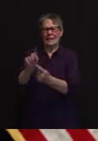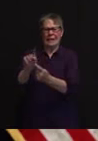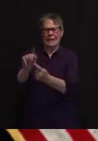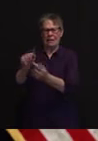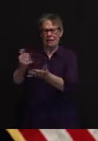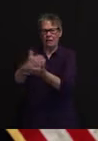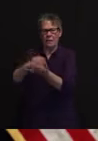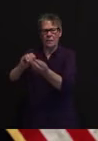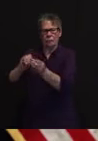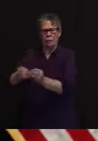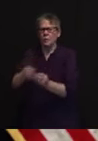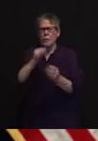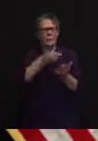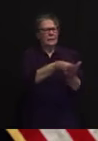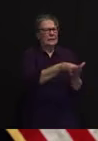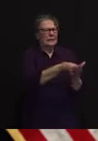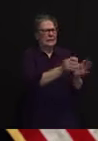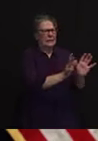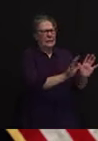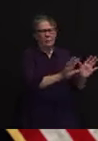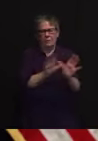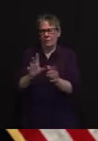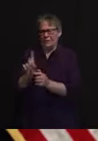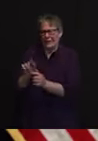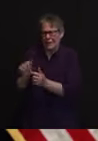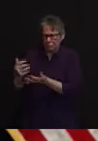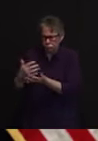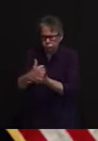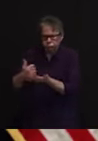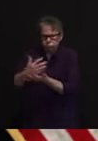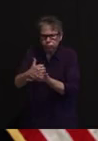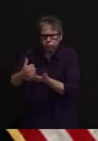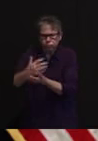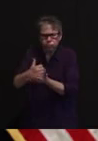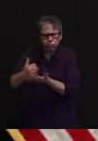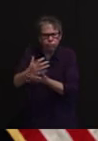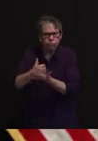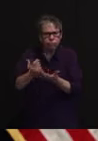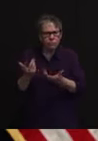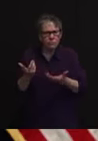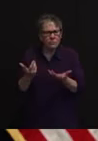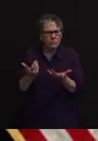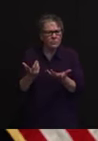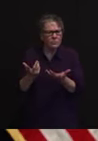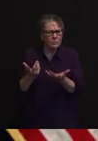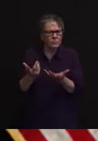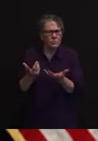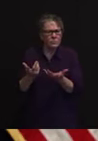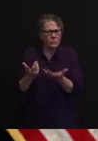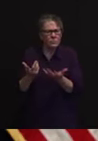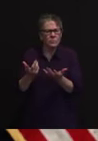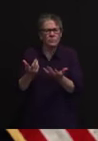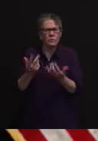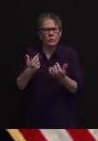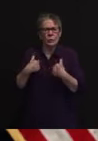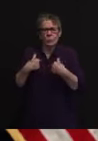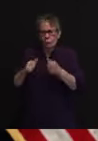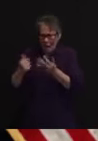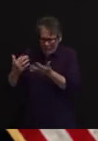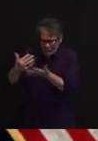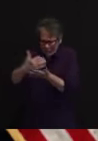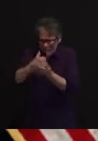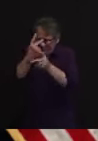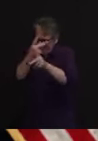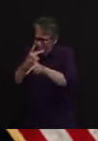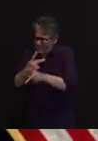just a reality. This is the state, the hand we've been dealt, and we're going to manage it to the very best of our abilities. But Judy, to